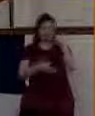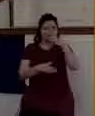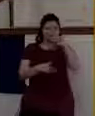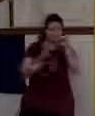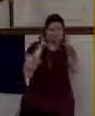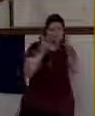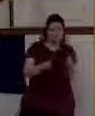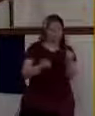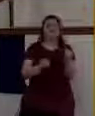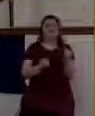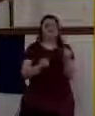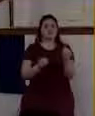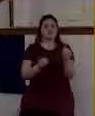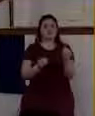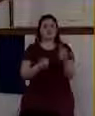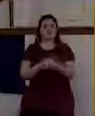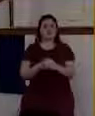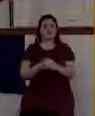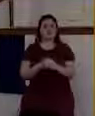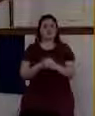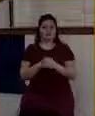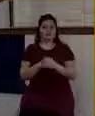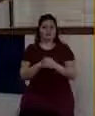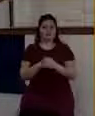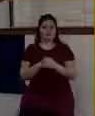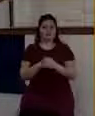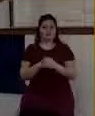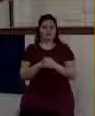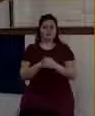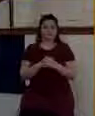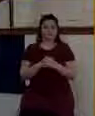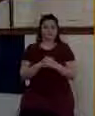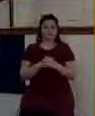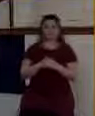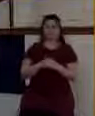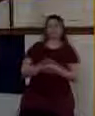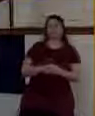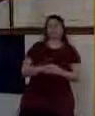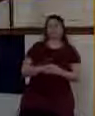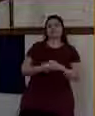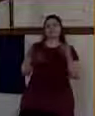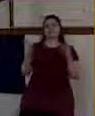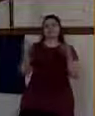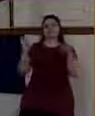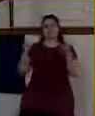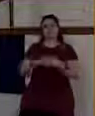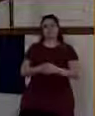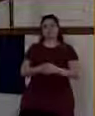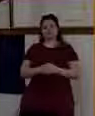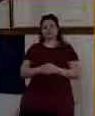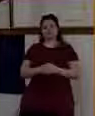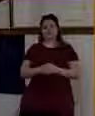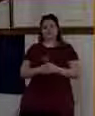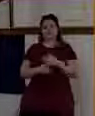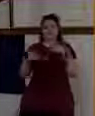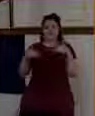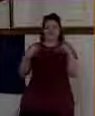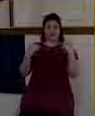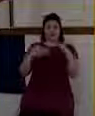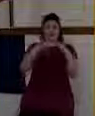shall not come unto the sepulchre of thy fathers. Wow. While this young prophet is there in